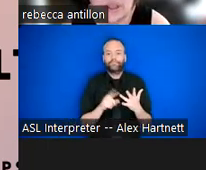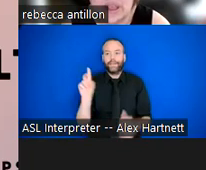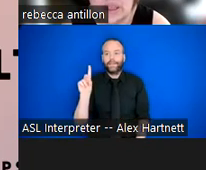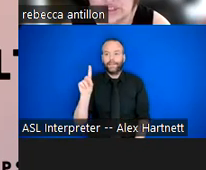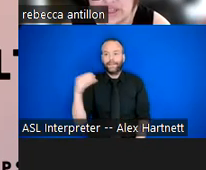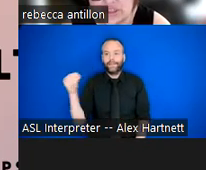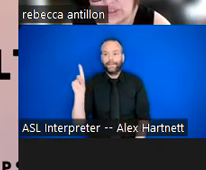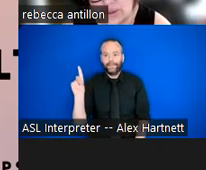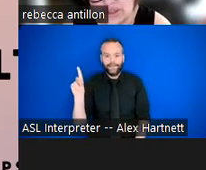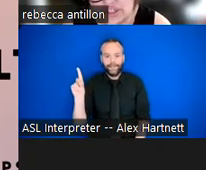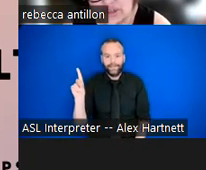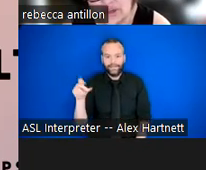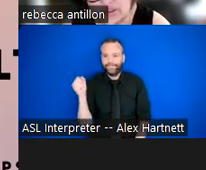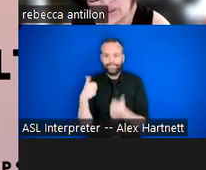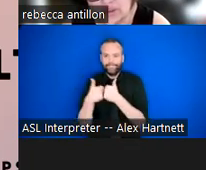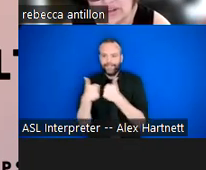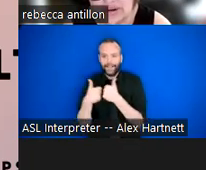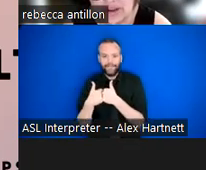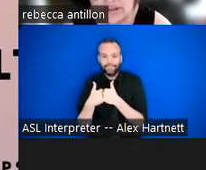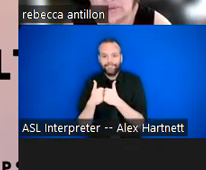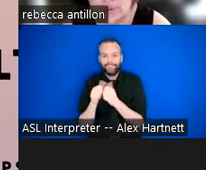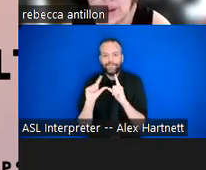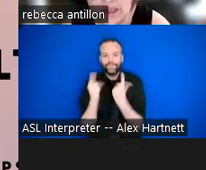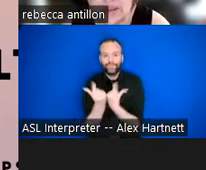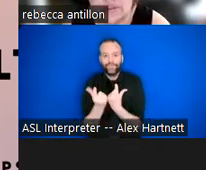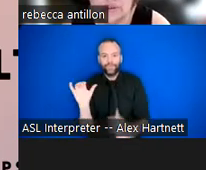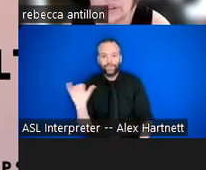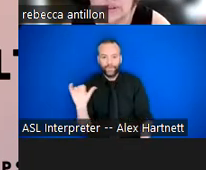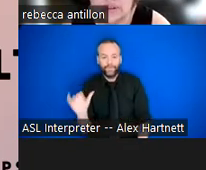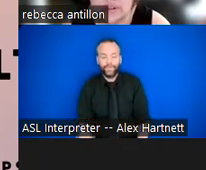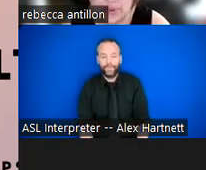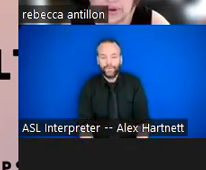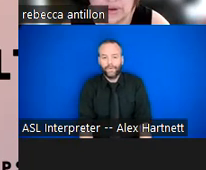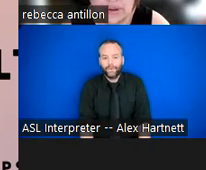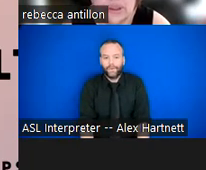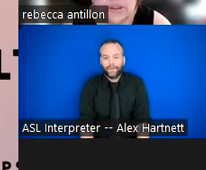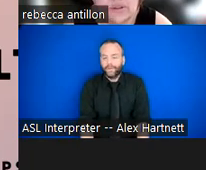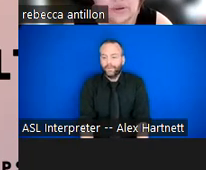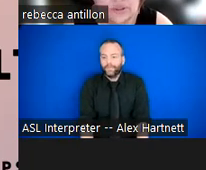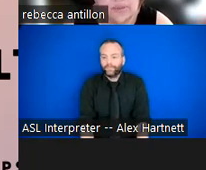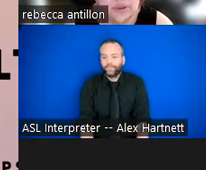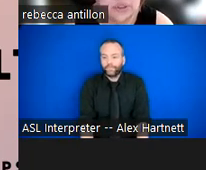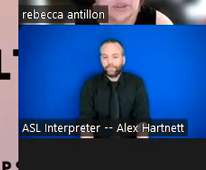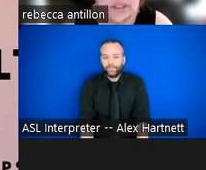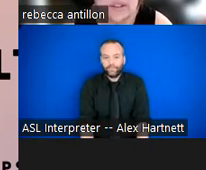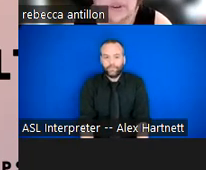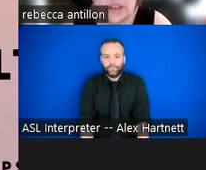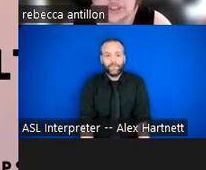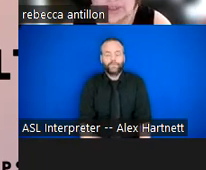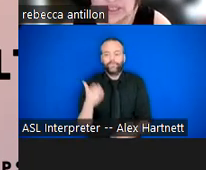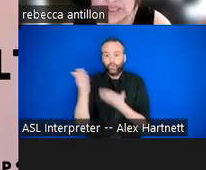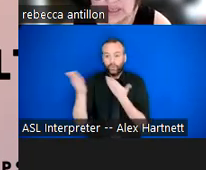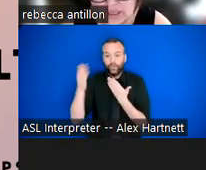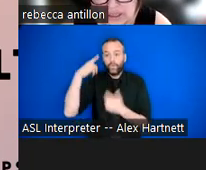youth, and Transgender Health and Wellness Center has a variety of services to support the social emotional needs of